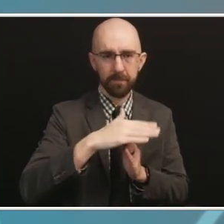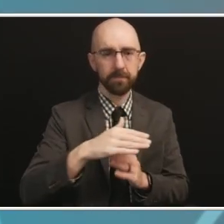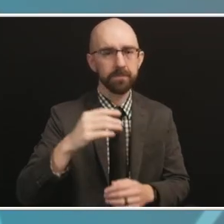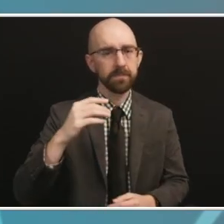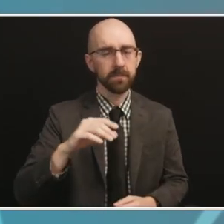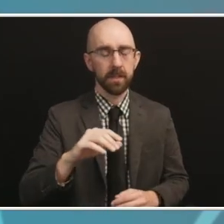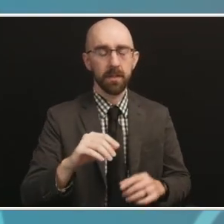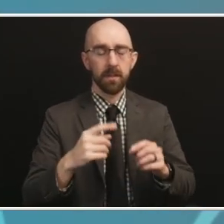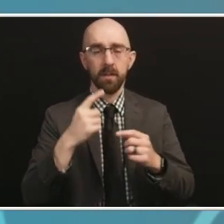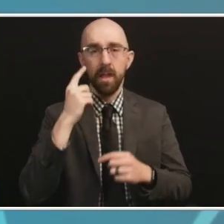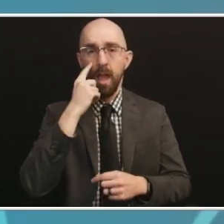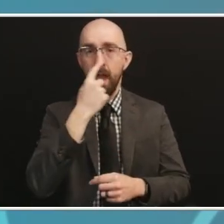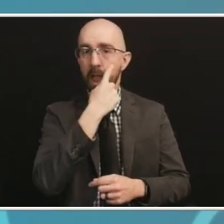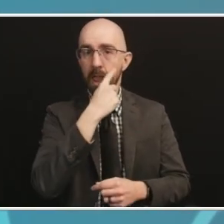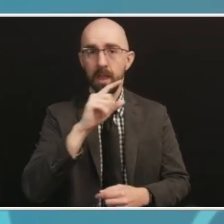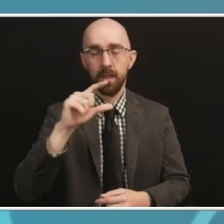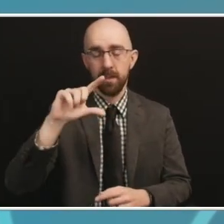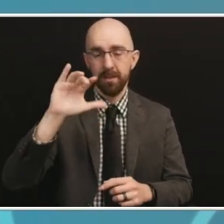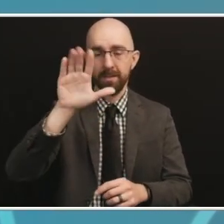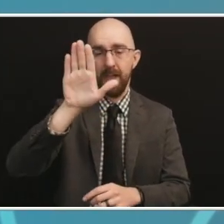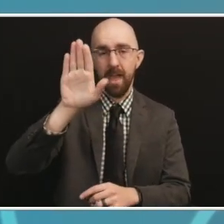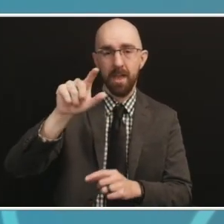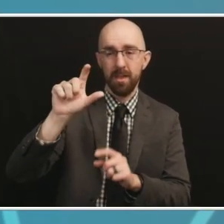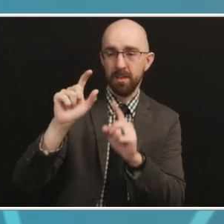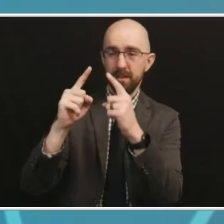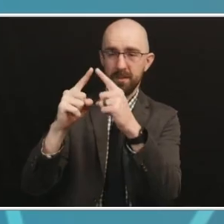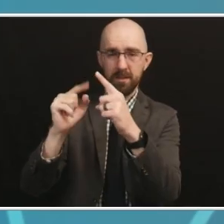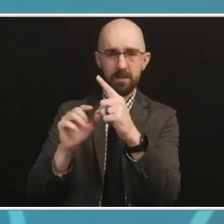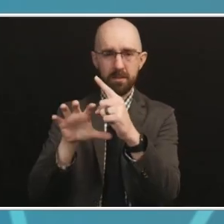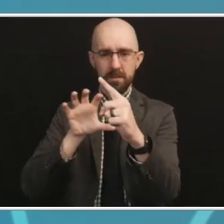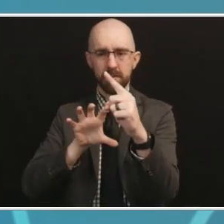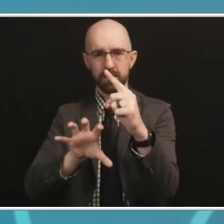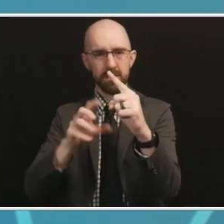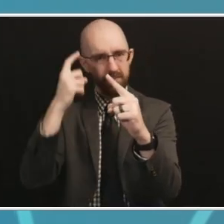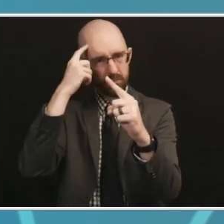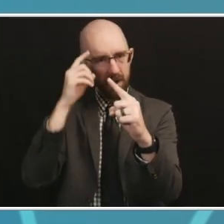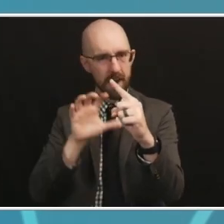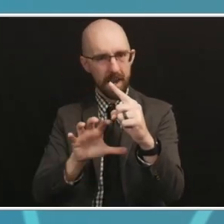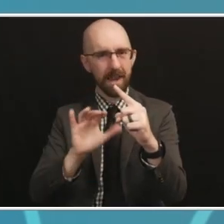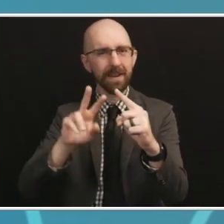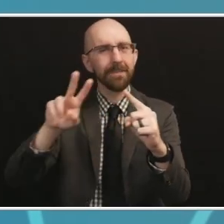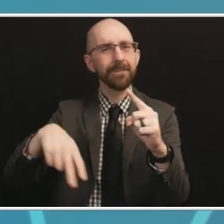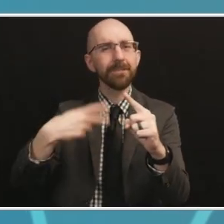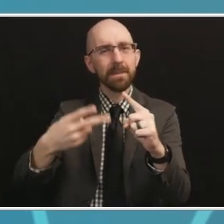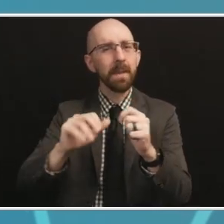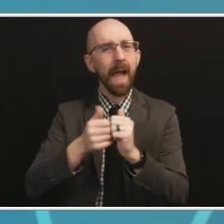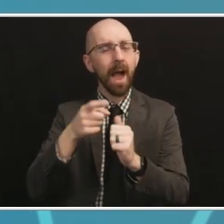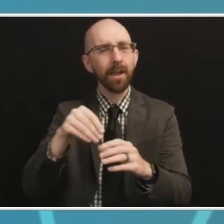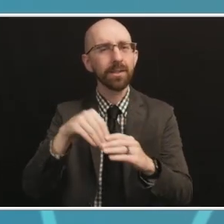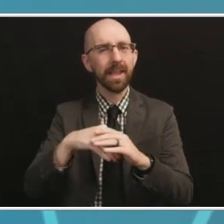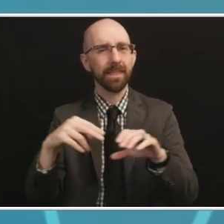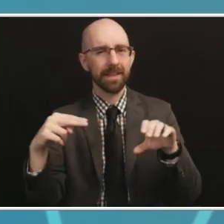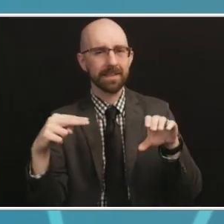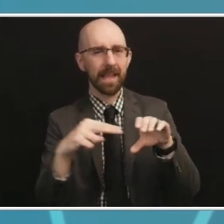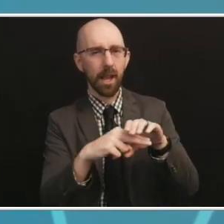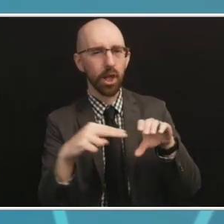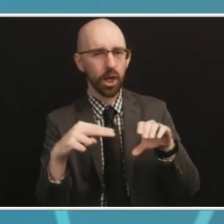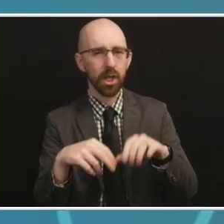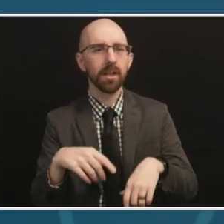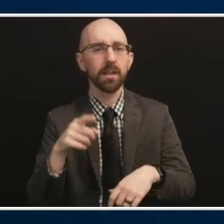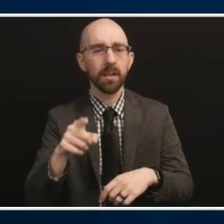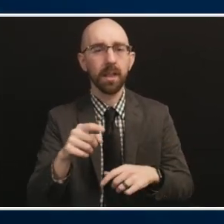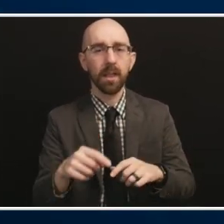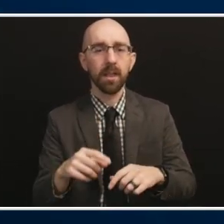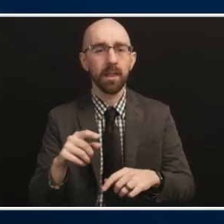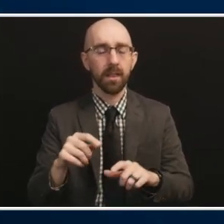it. The screen is flipped just with how Brad was in the scanner, and so the left side of the brain is on the right side of the